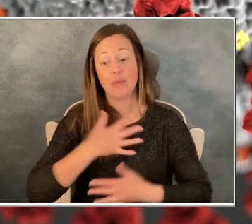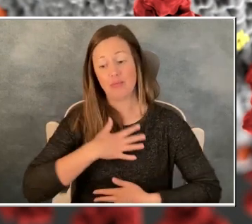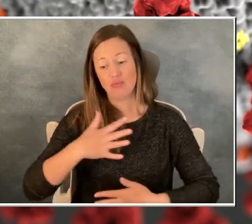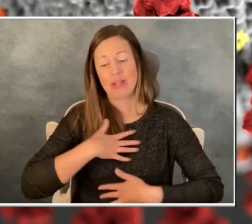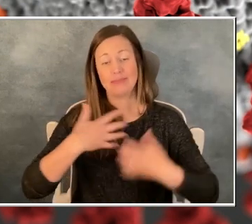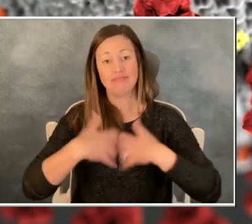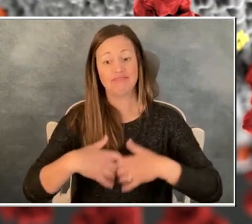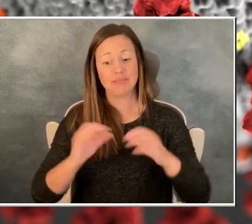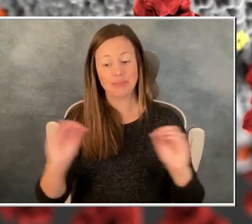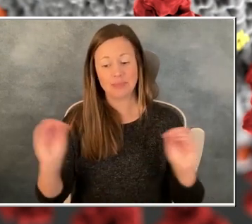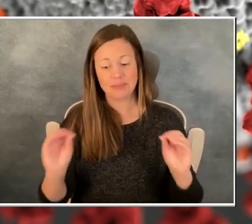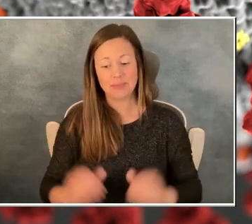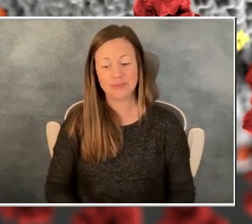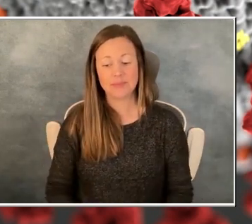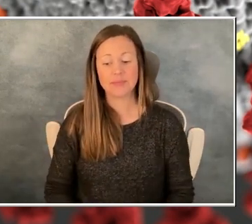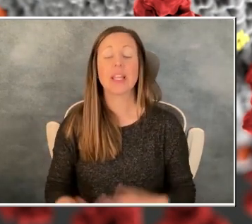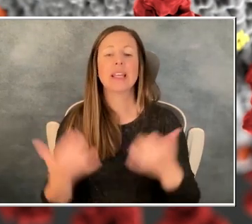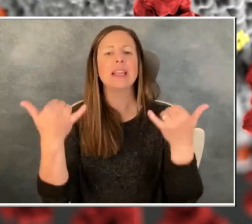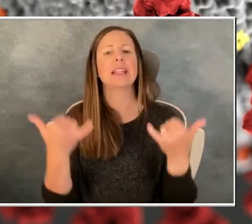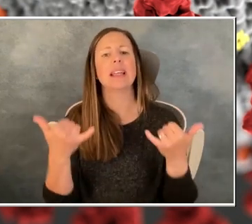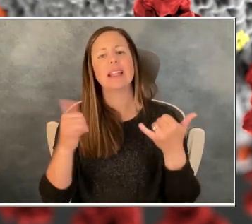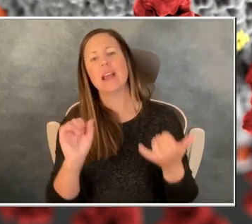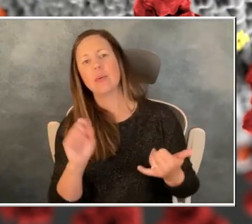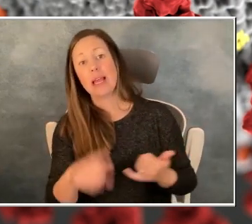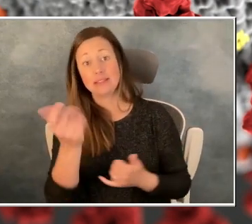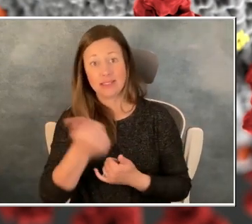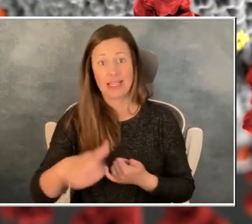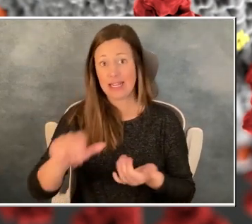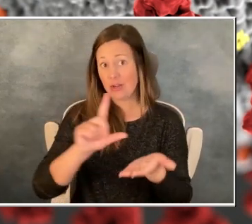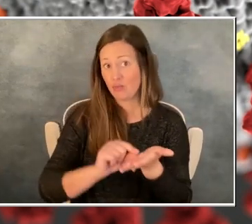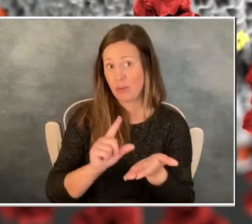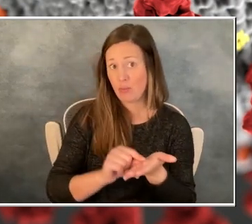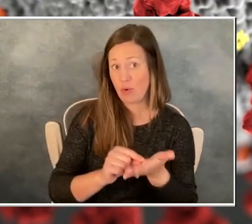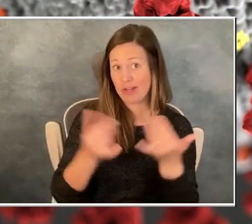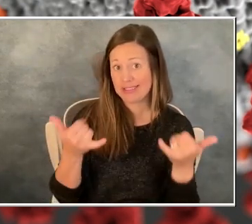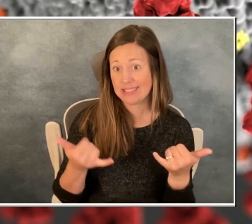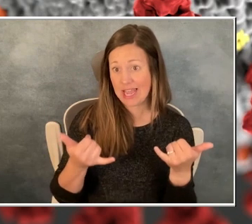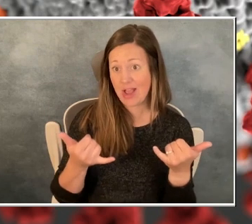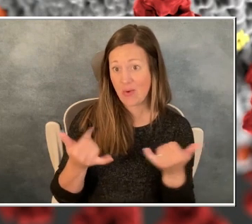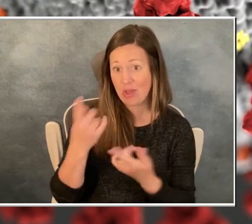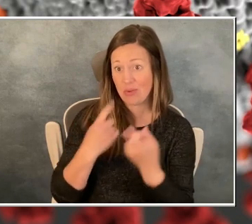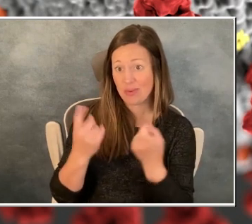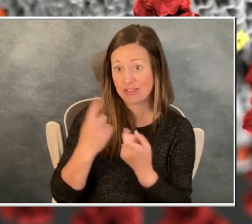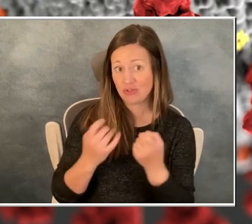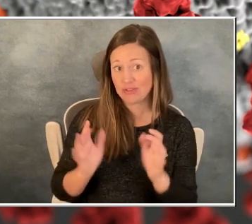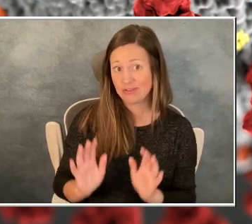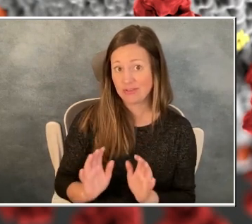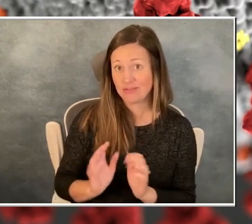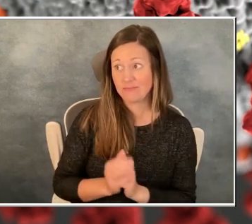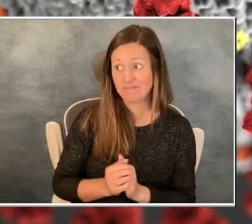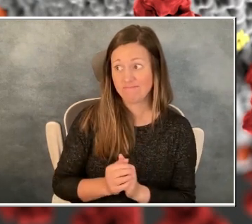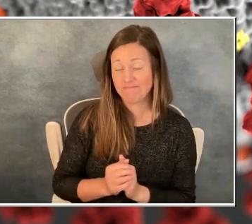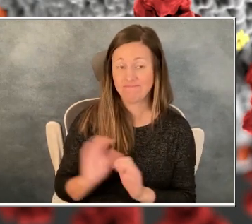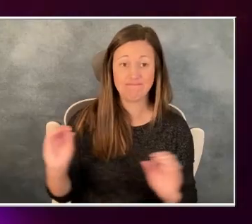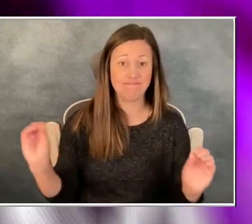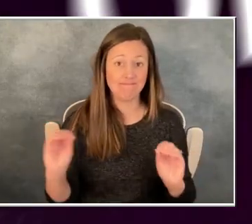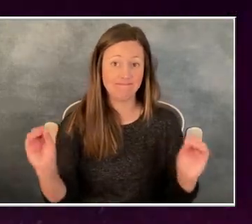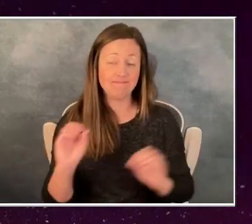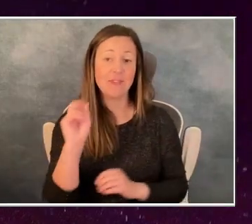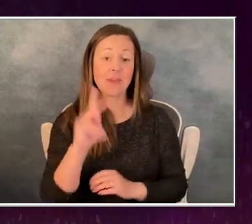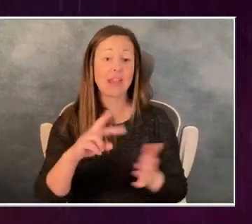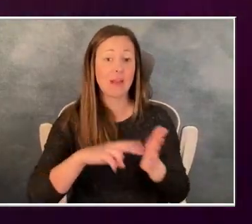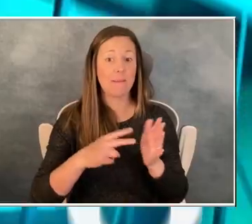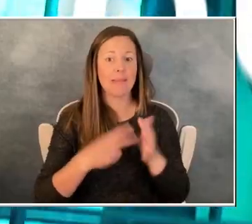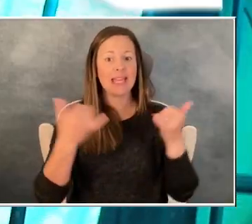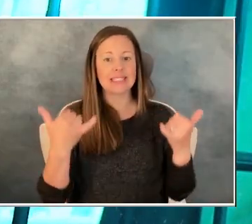ventilator. And now we want to ask if we have any reporters on the line who have questions for us today. All right, so we are going to